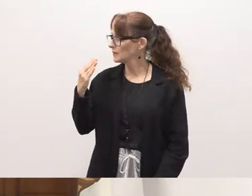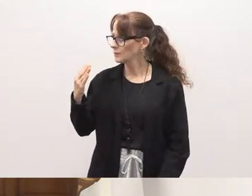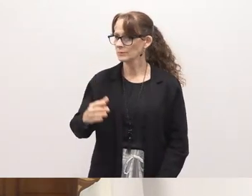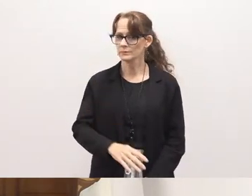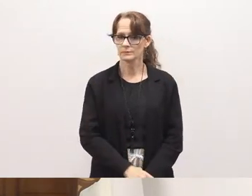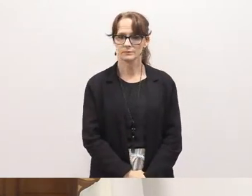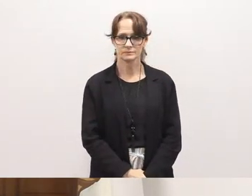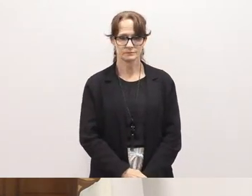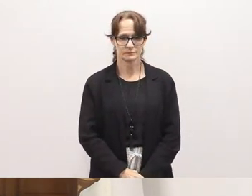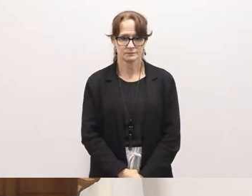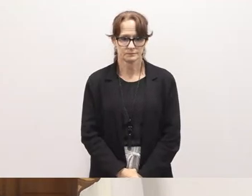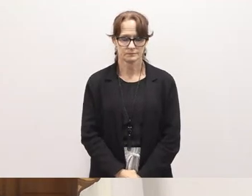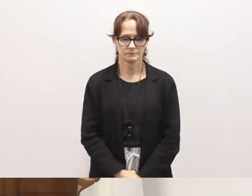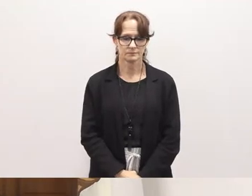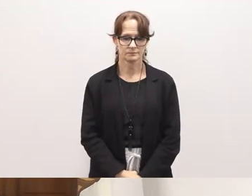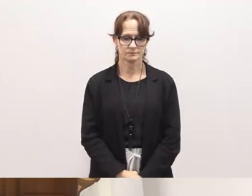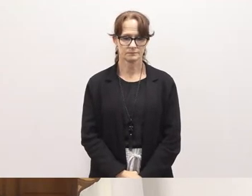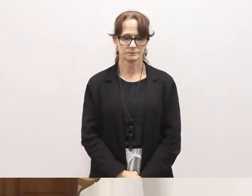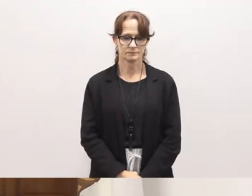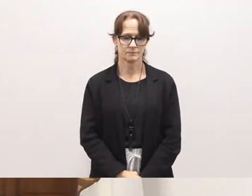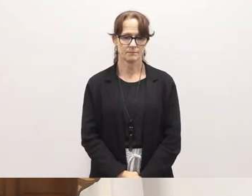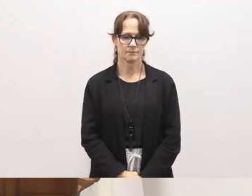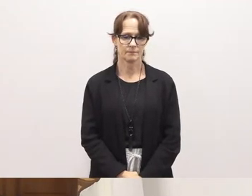which case we will move to